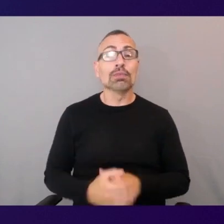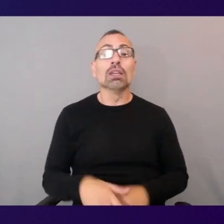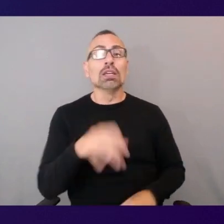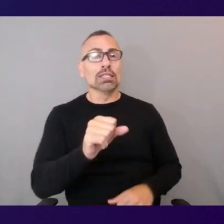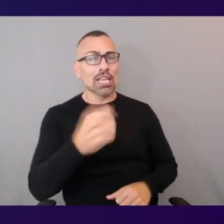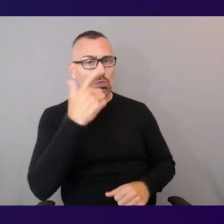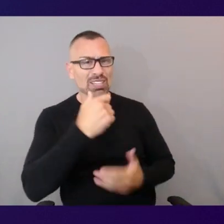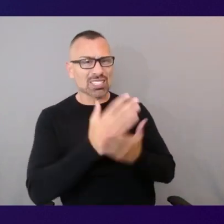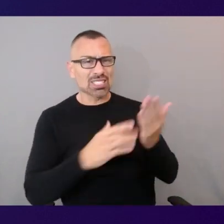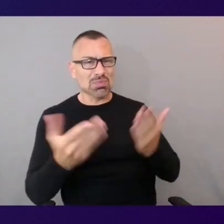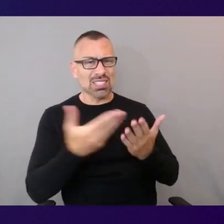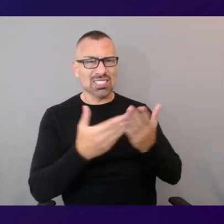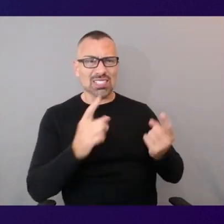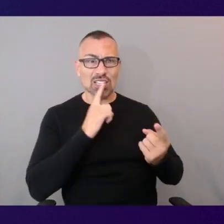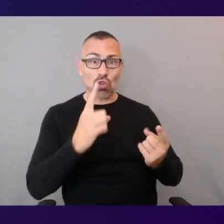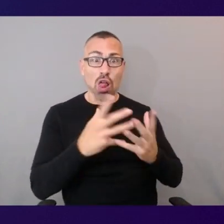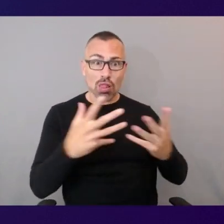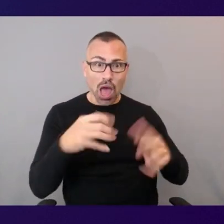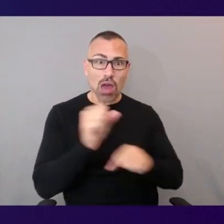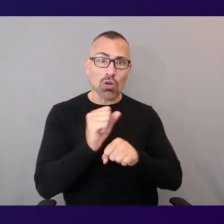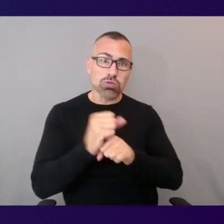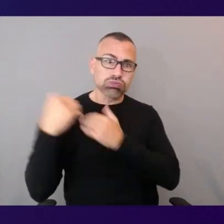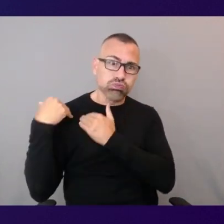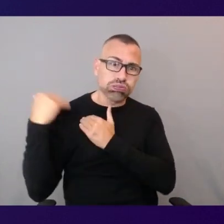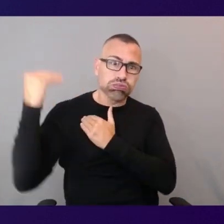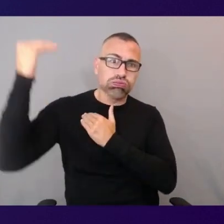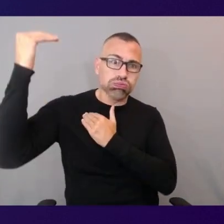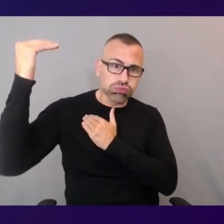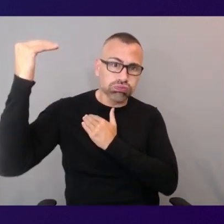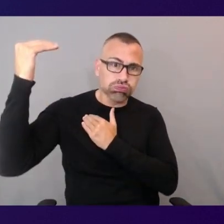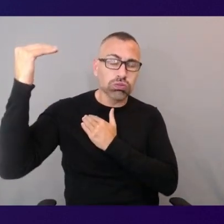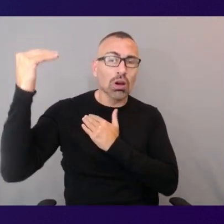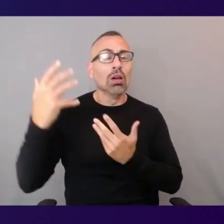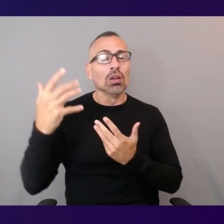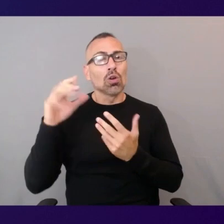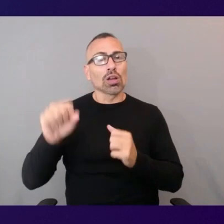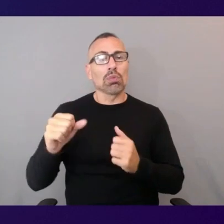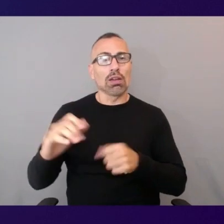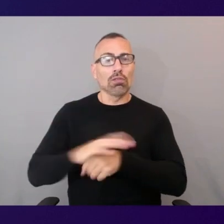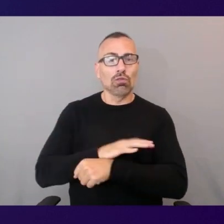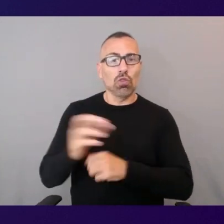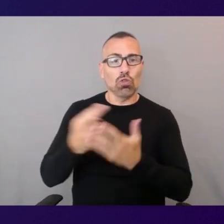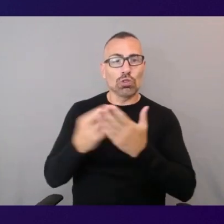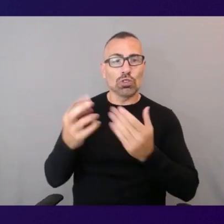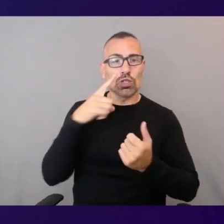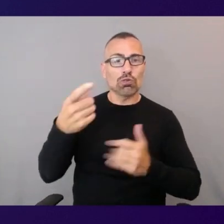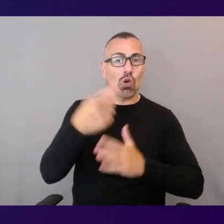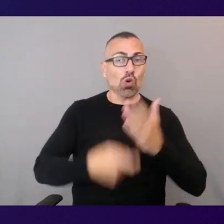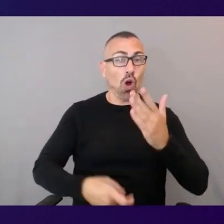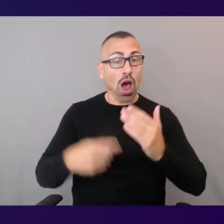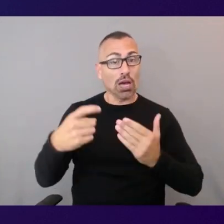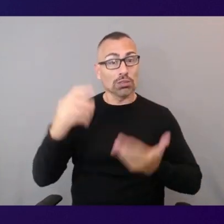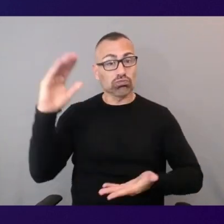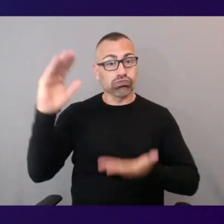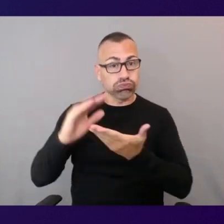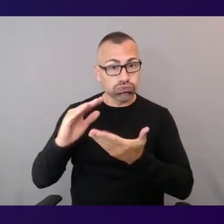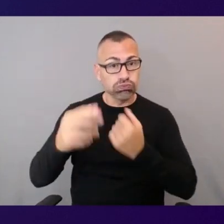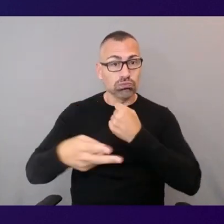Where, it can take an entire resource to do cost optimization. It can take an entire